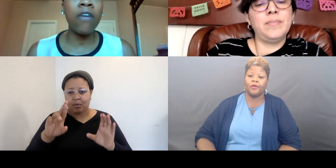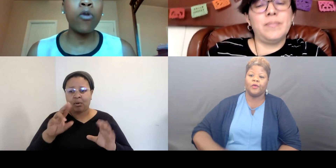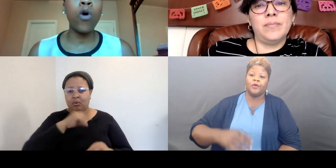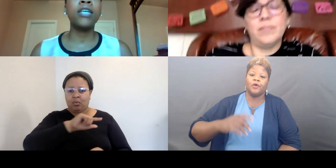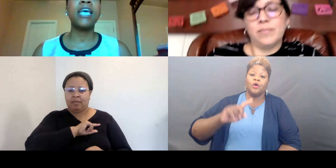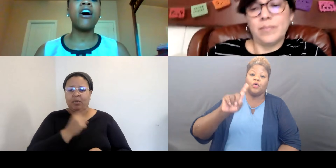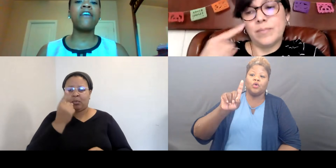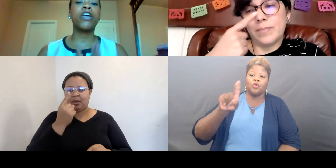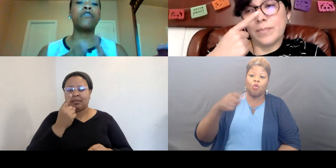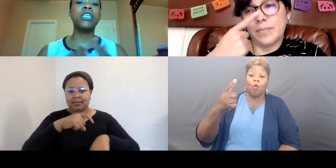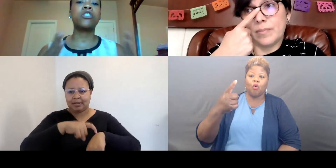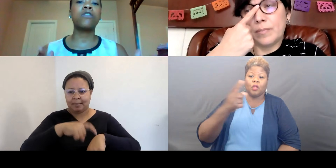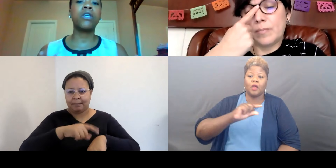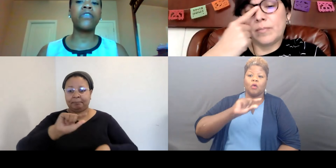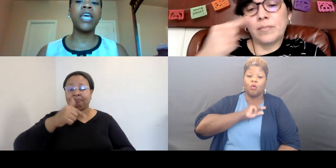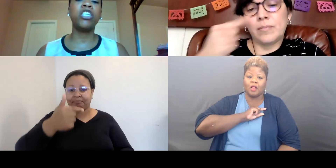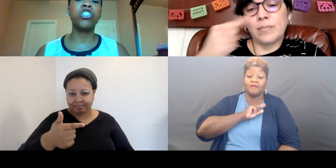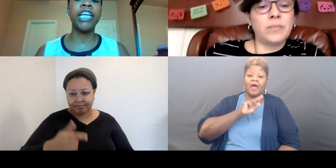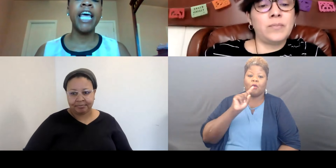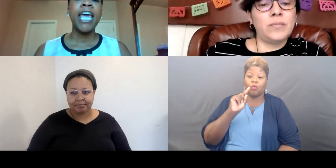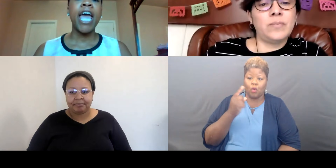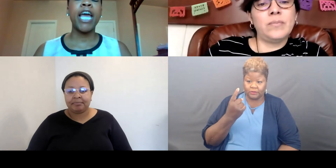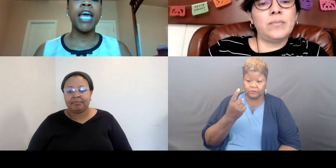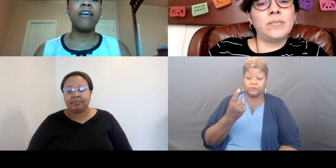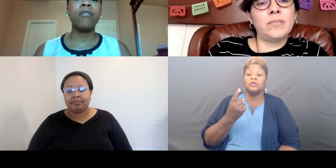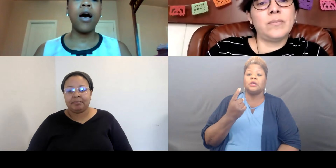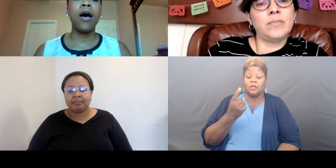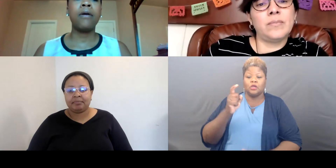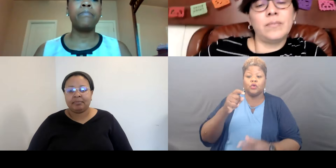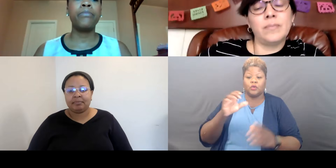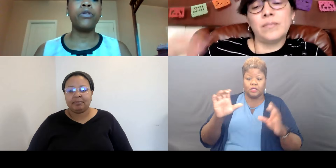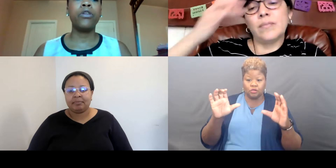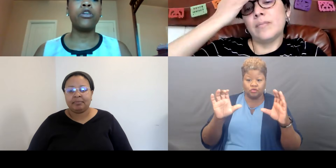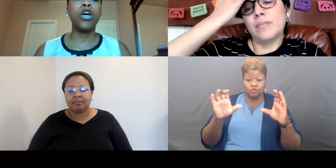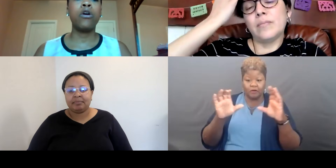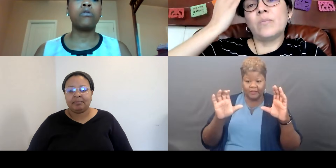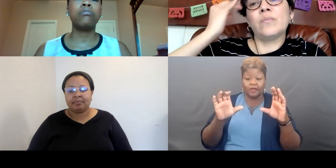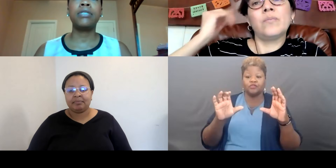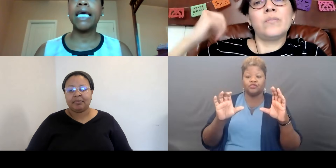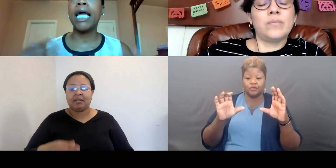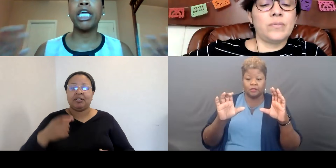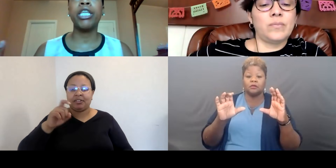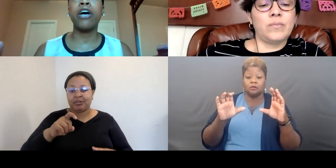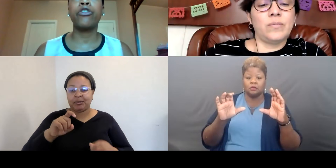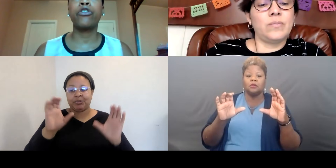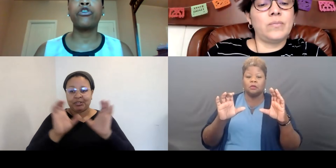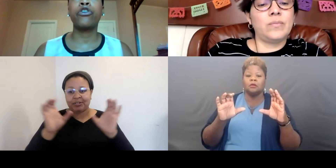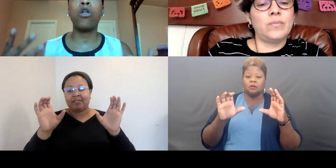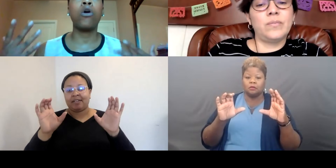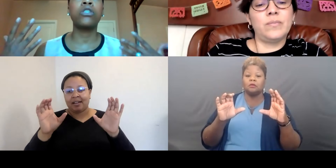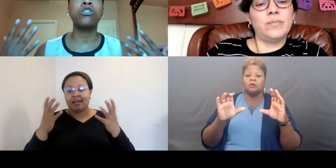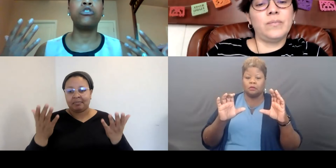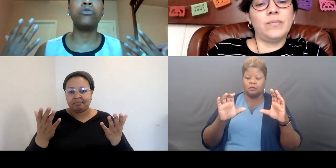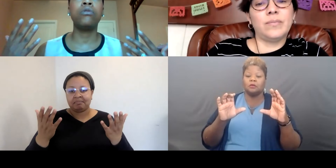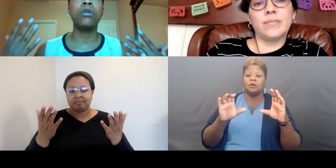need to qualify once. However, if you did CERF certification and you know, say like now you're